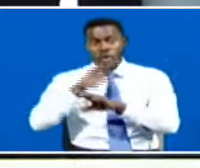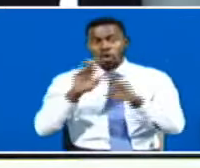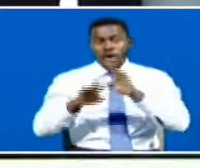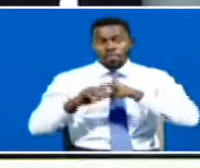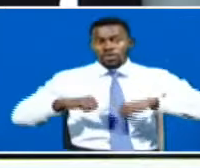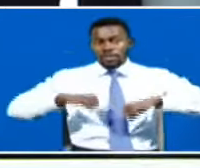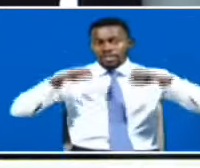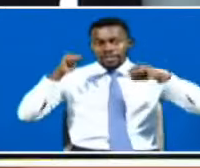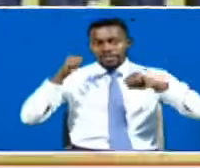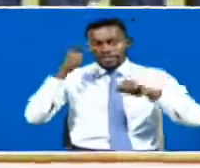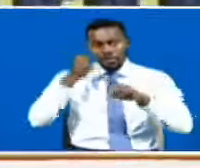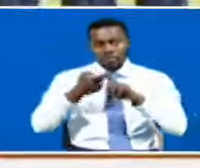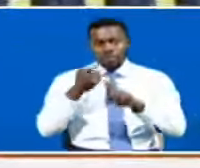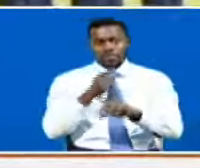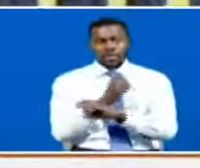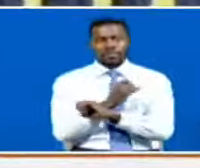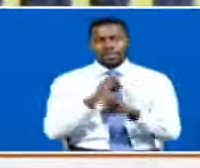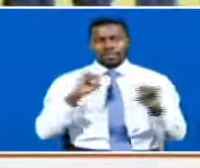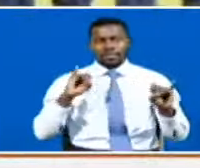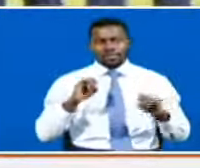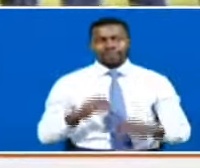since independence.